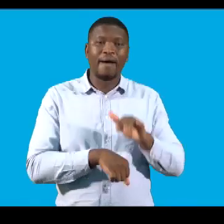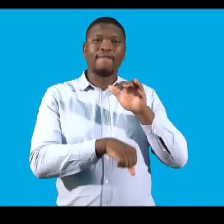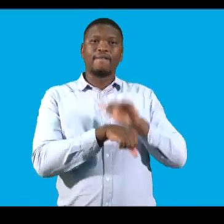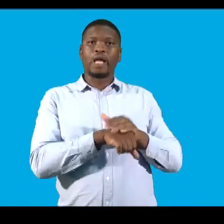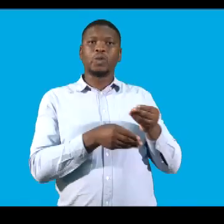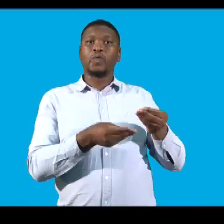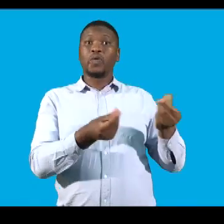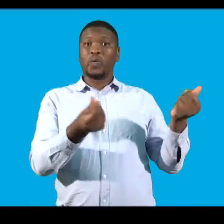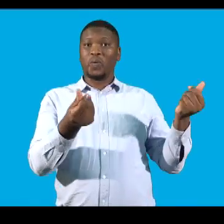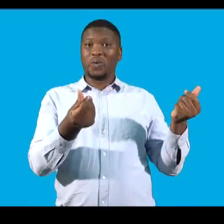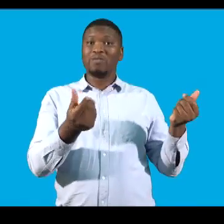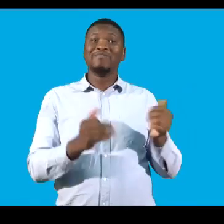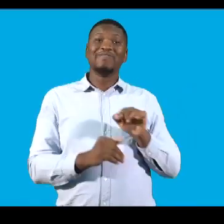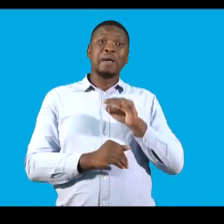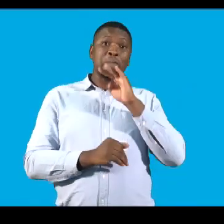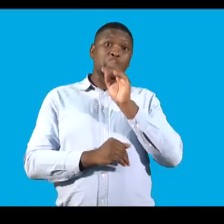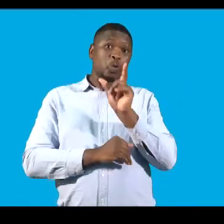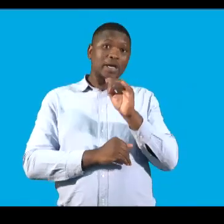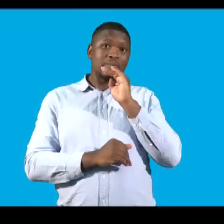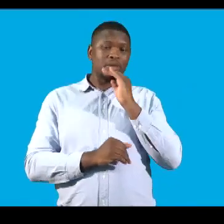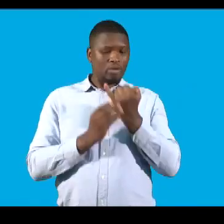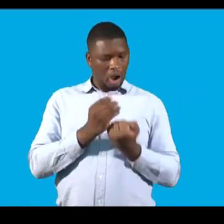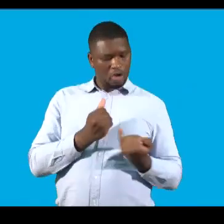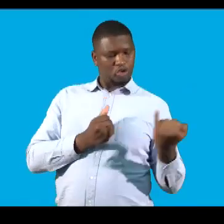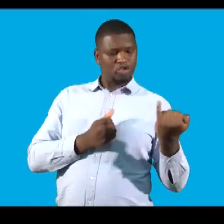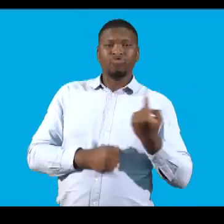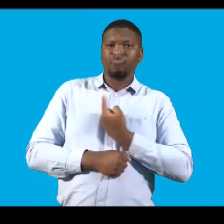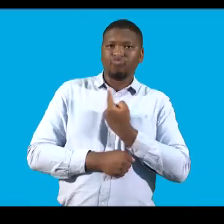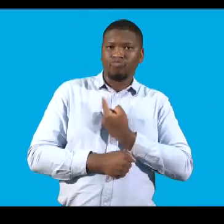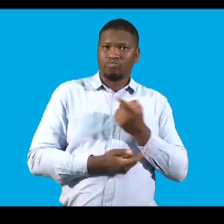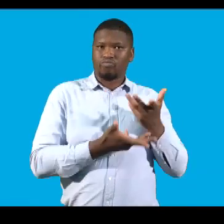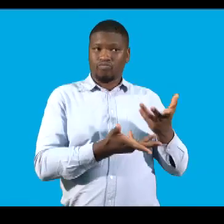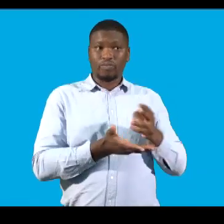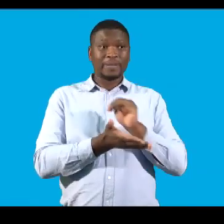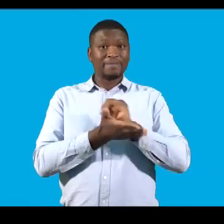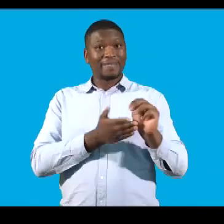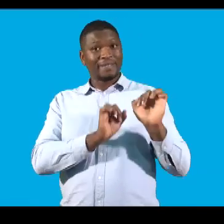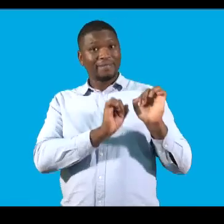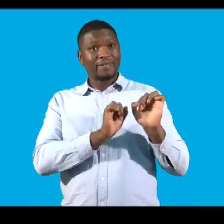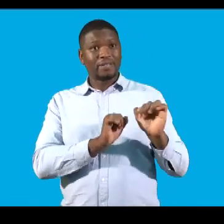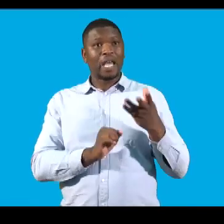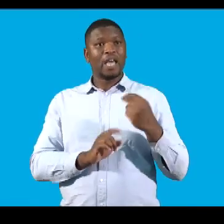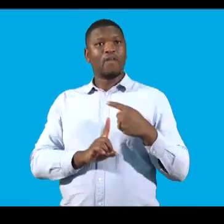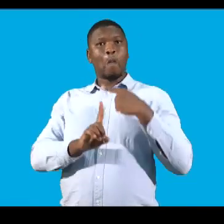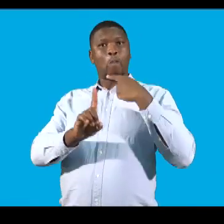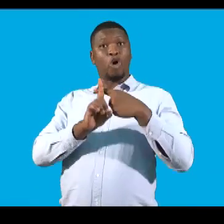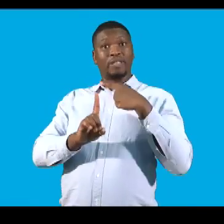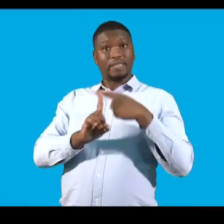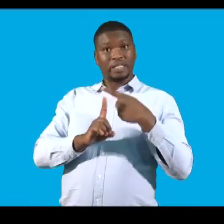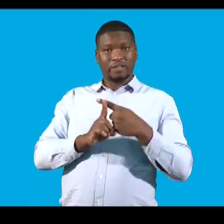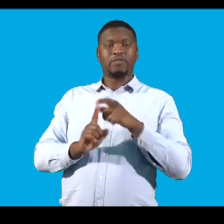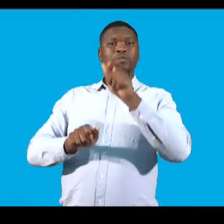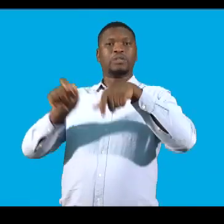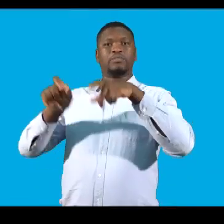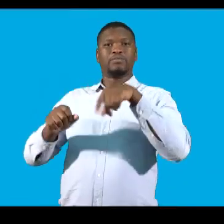title refers to. Solitude means isolation or by yourself. Message. The positivity attracts good